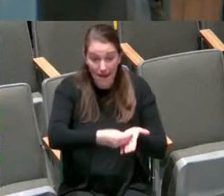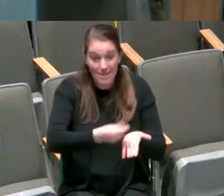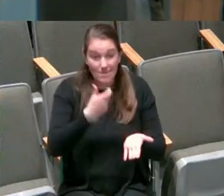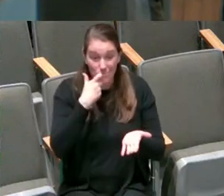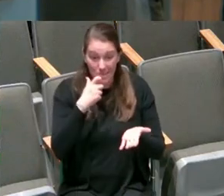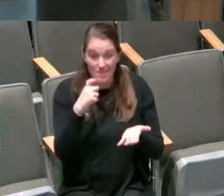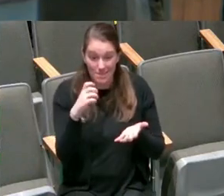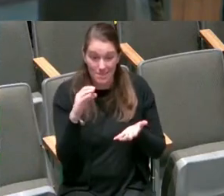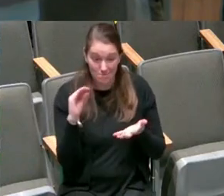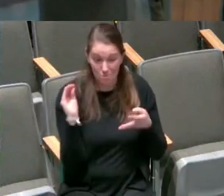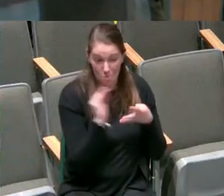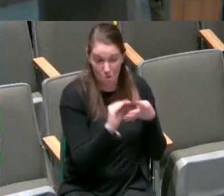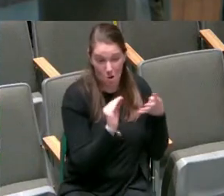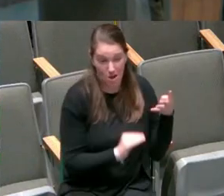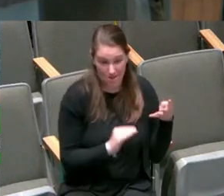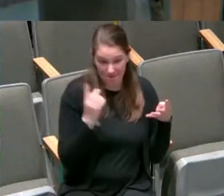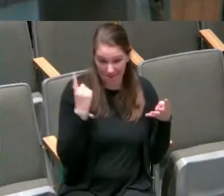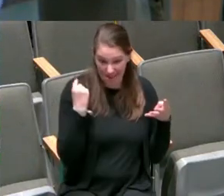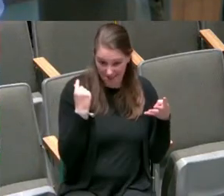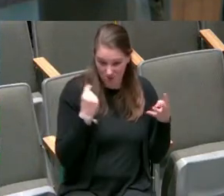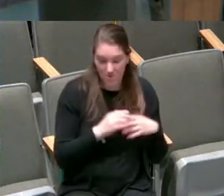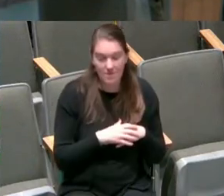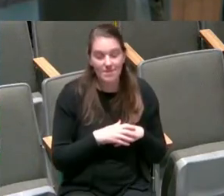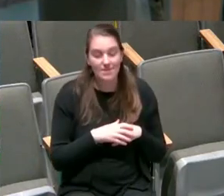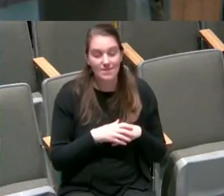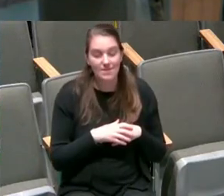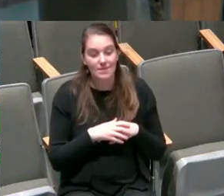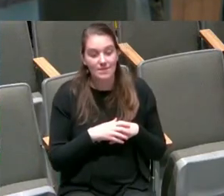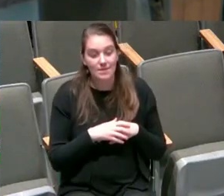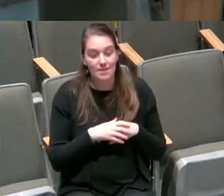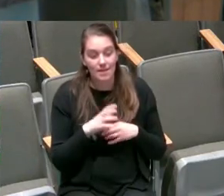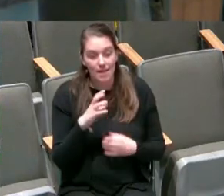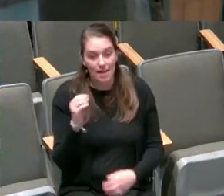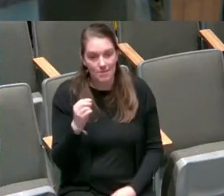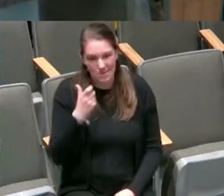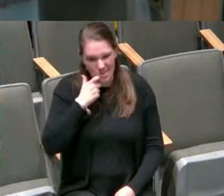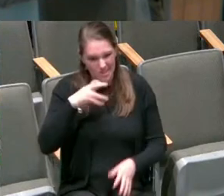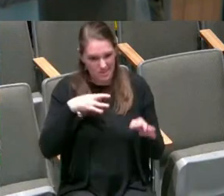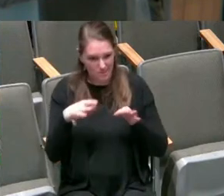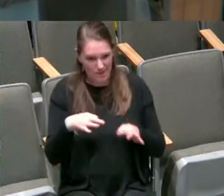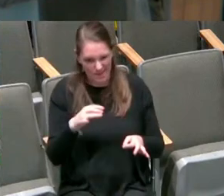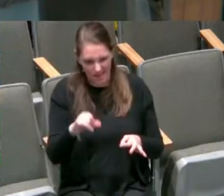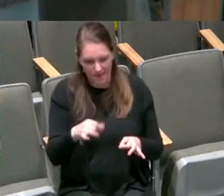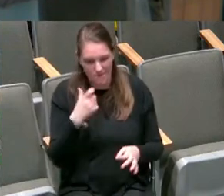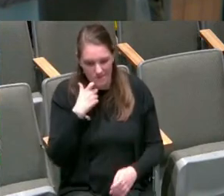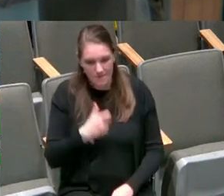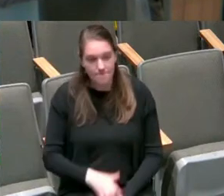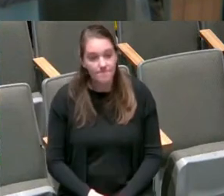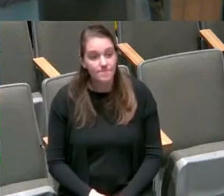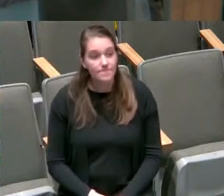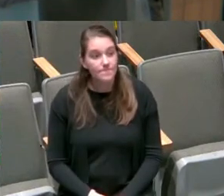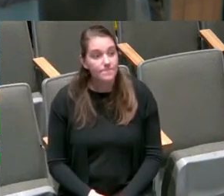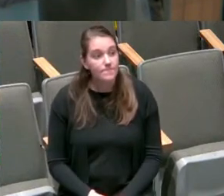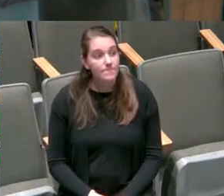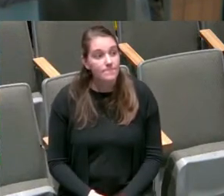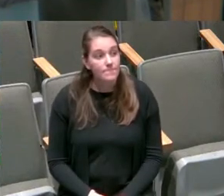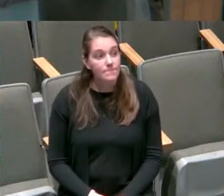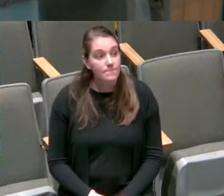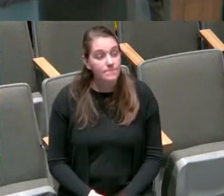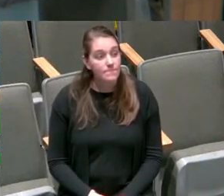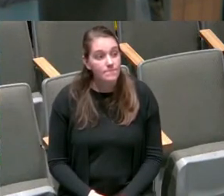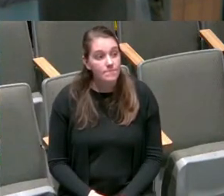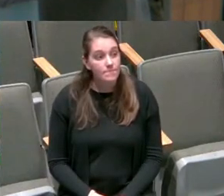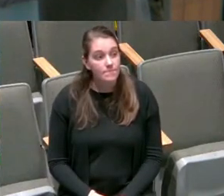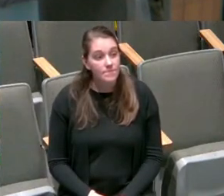in the buckets last year and what we kind of did just a moment ago the two highlight on